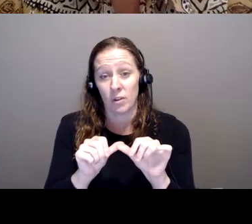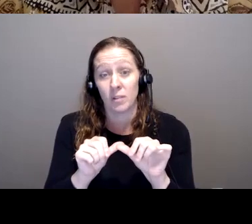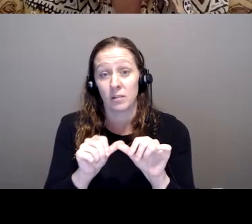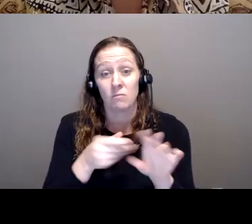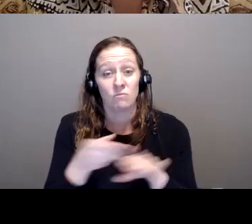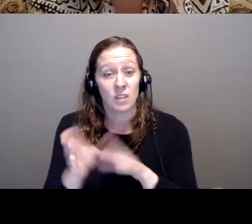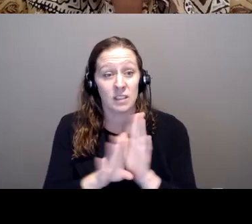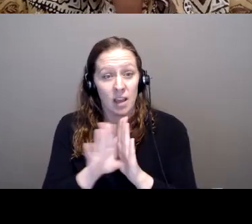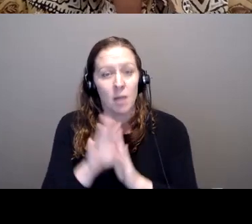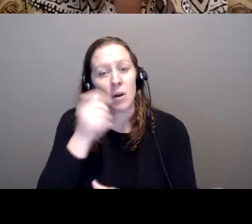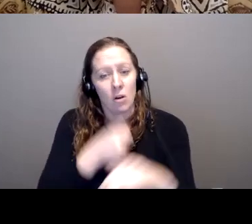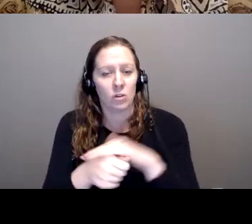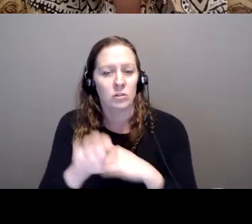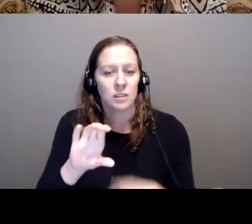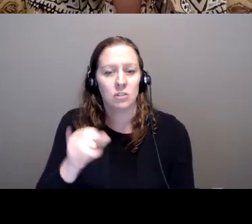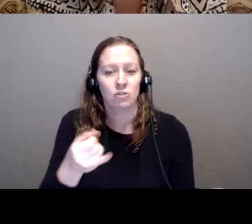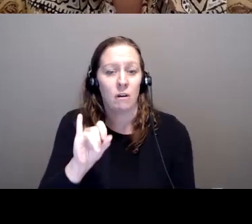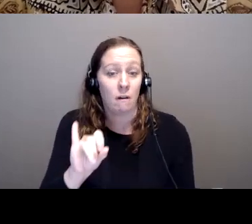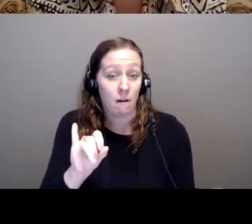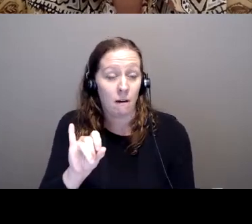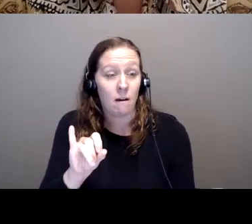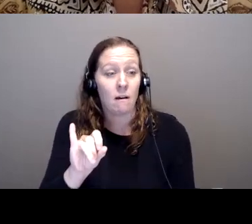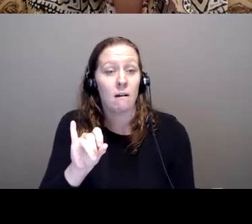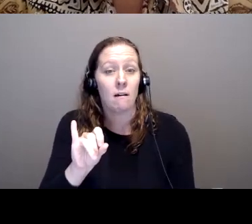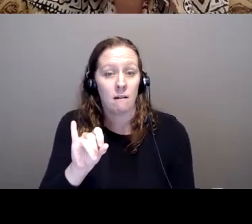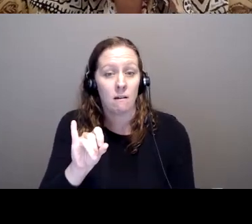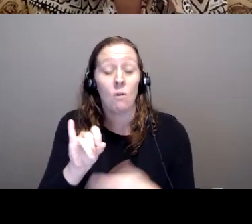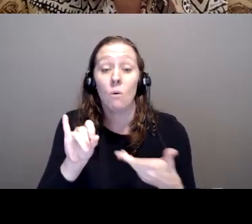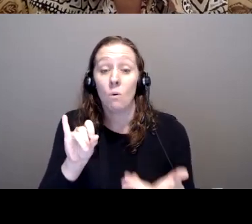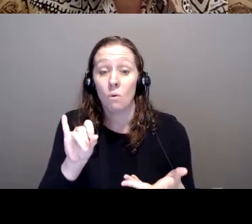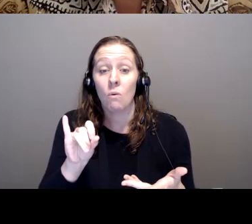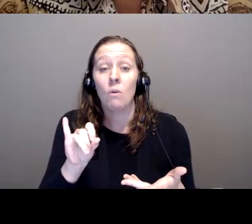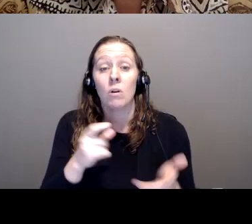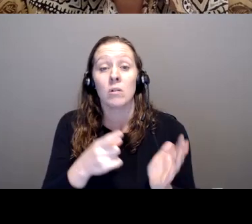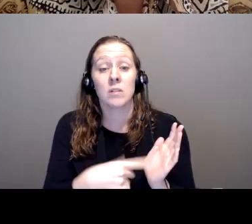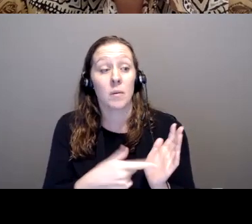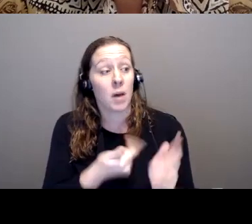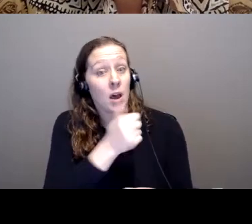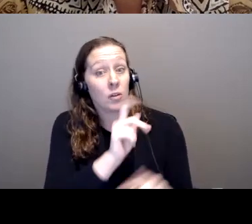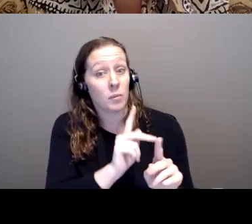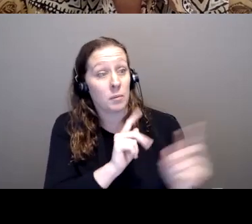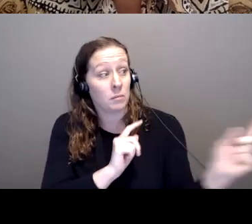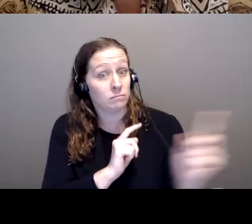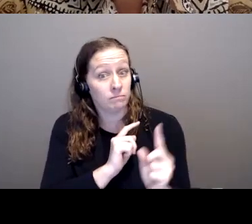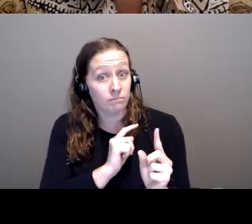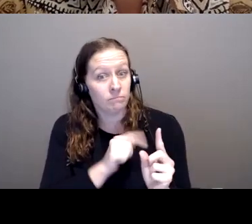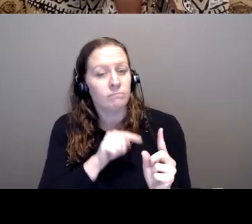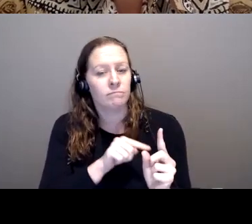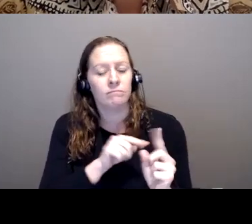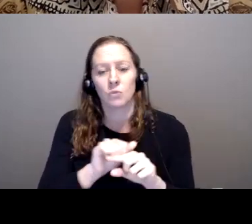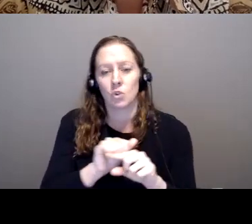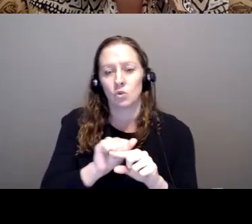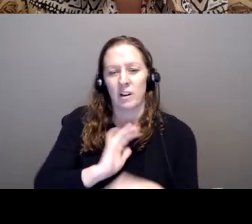within CJI, or we have other people come in and train